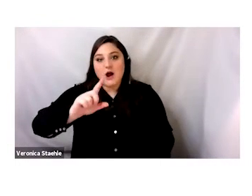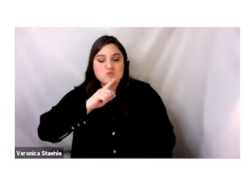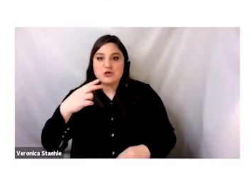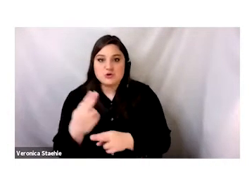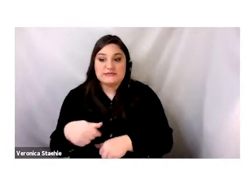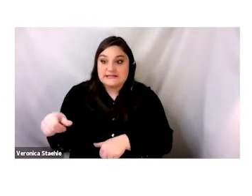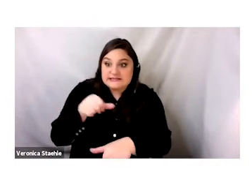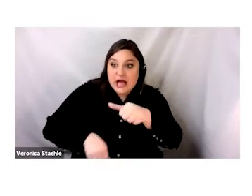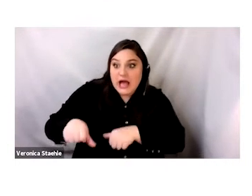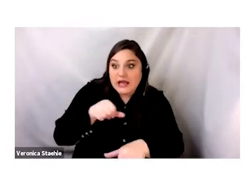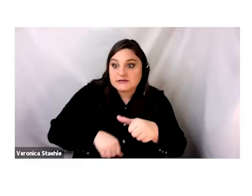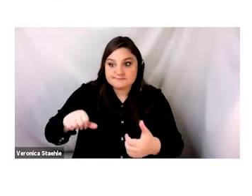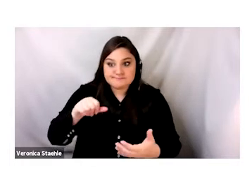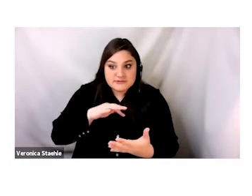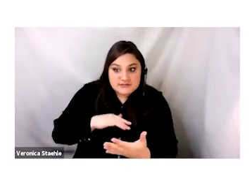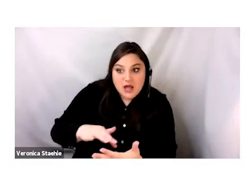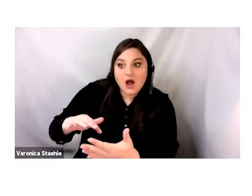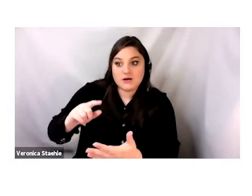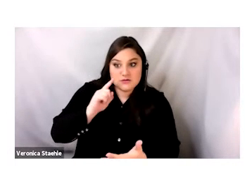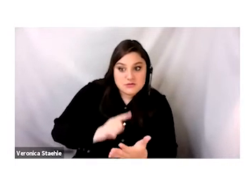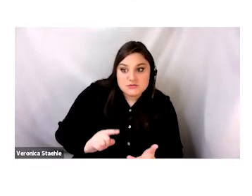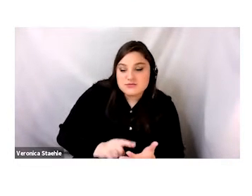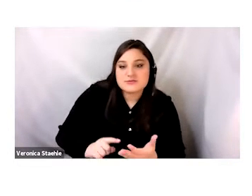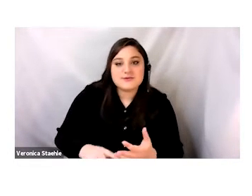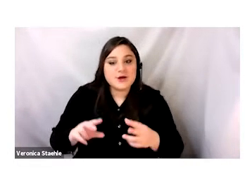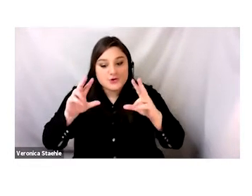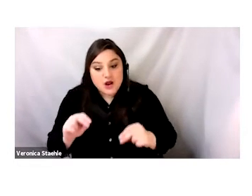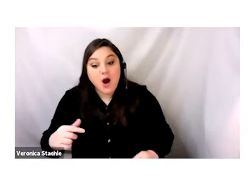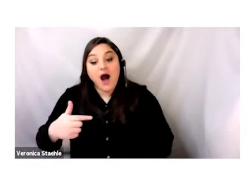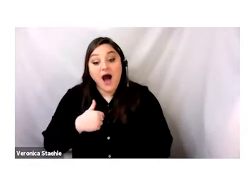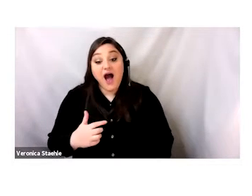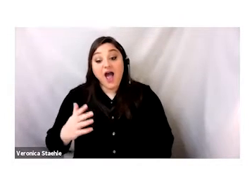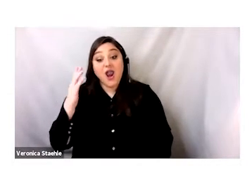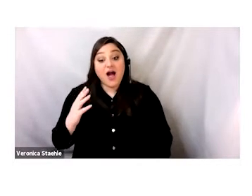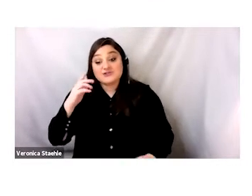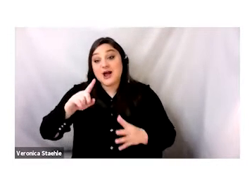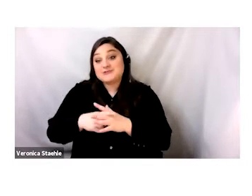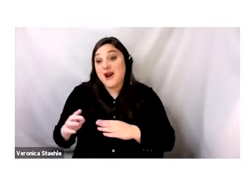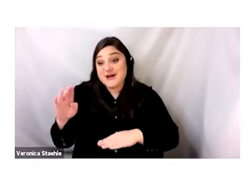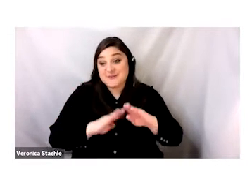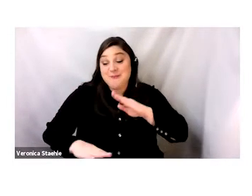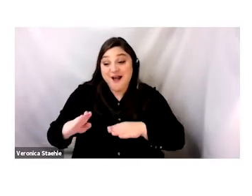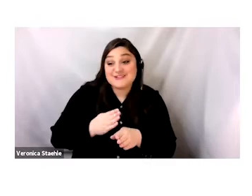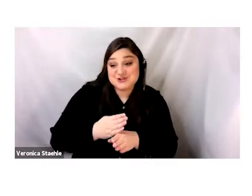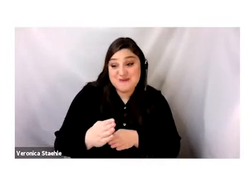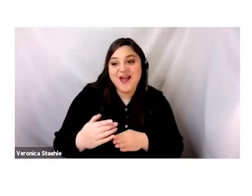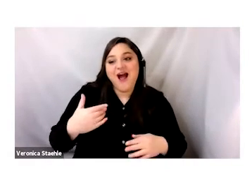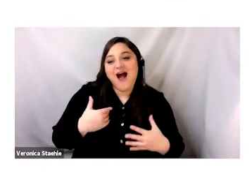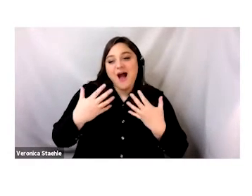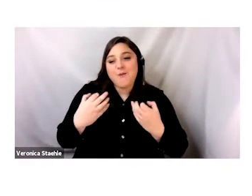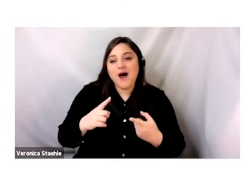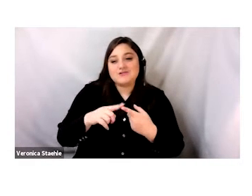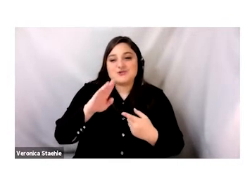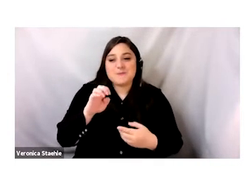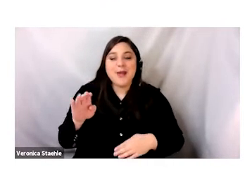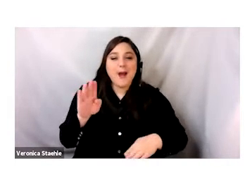methodology, believe me, I actually started as a biology major, wanted to be a biotechnology. It's a whole thing. A biotechnologist, it's a whole thing. I don't really